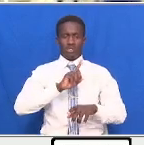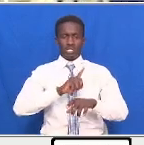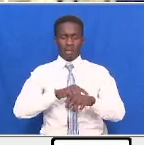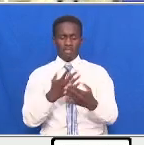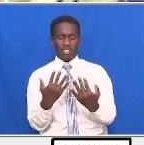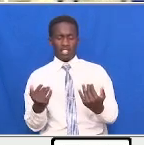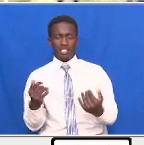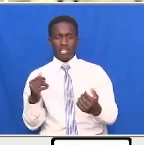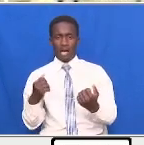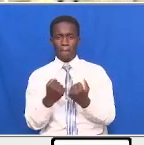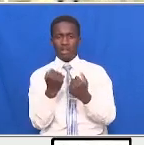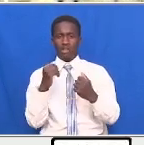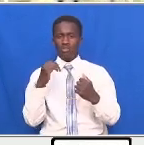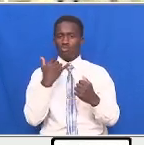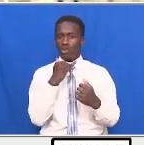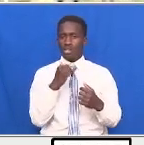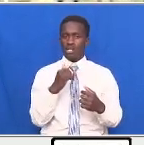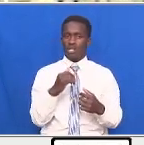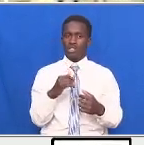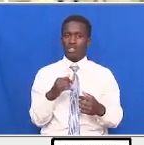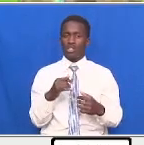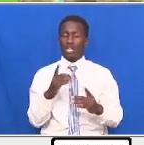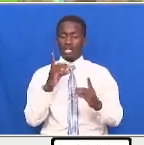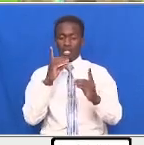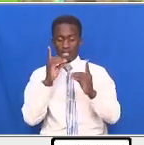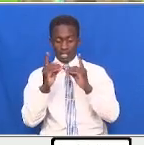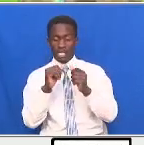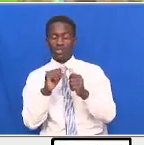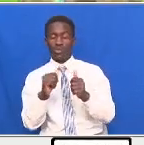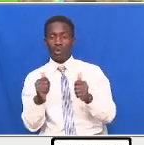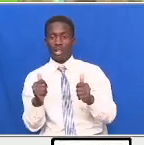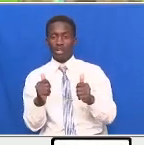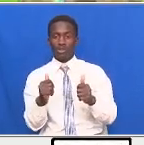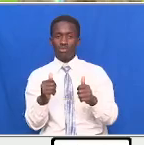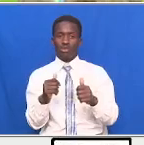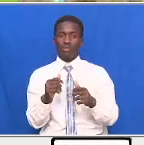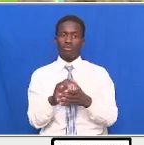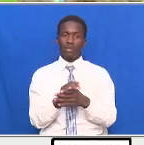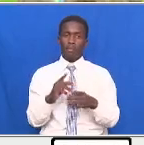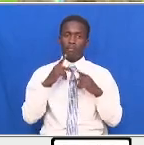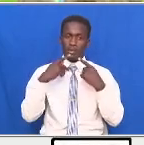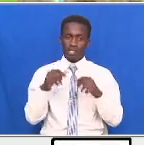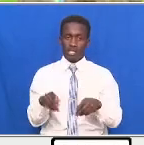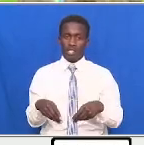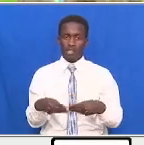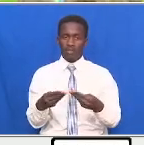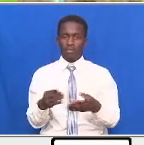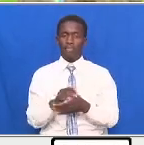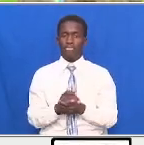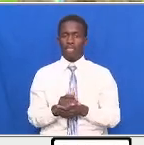hand, he would calmly use diplomatic language. In my mind, whoever